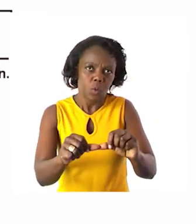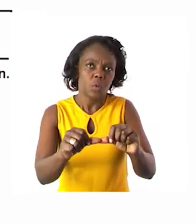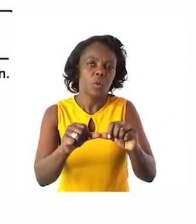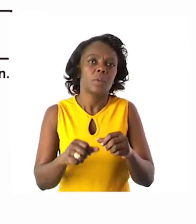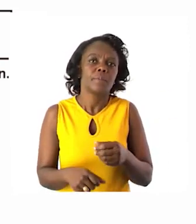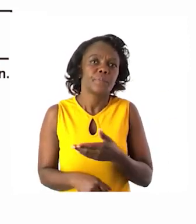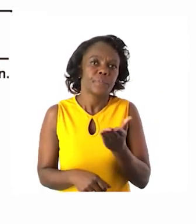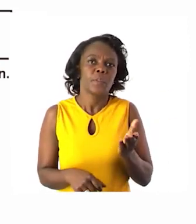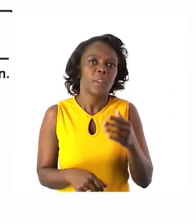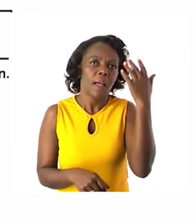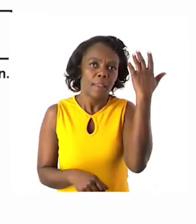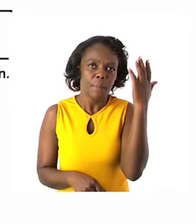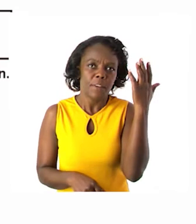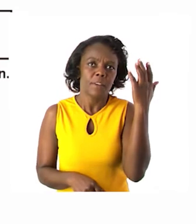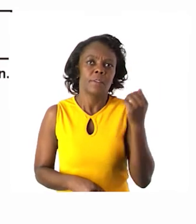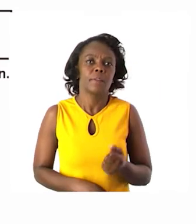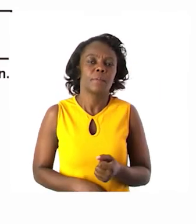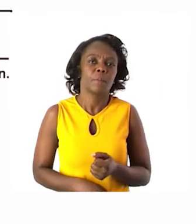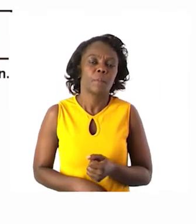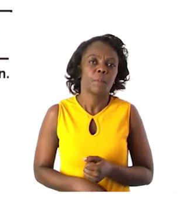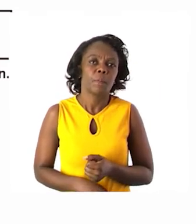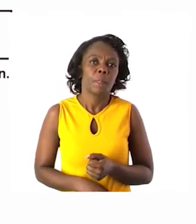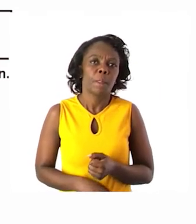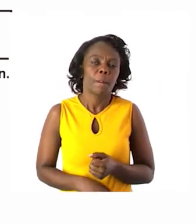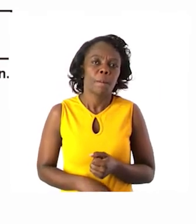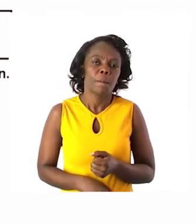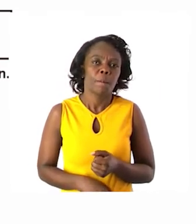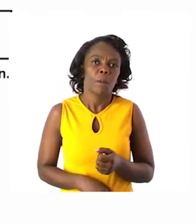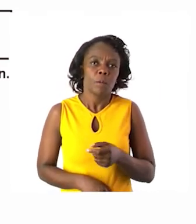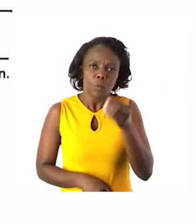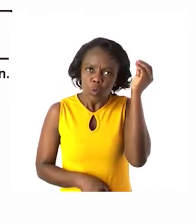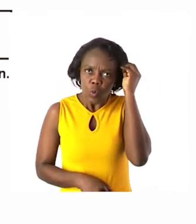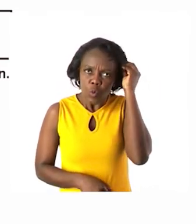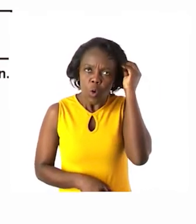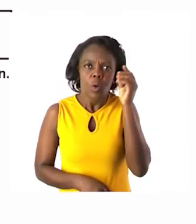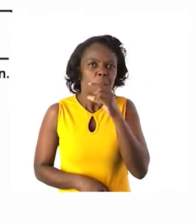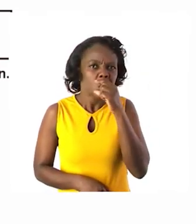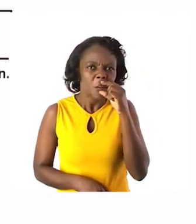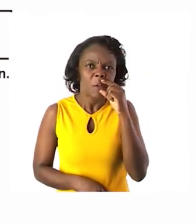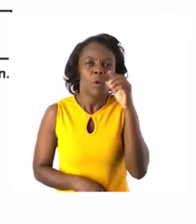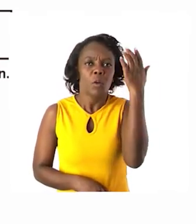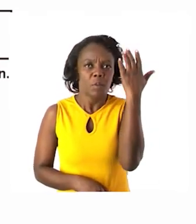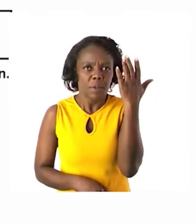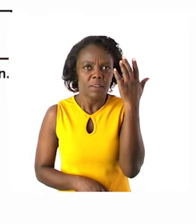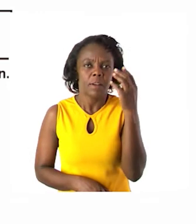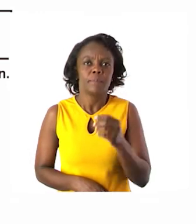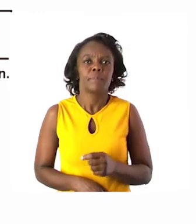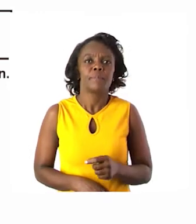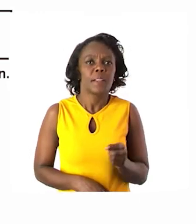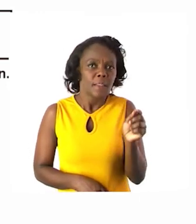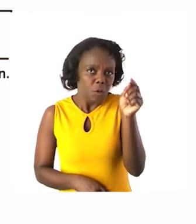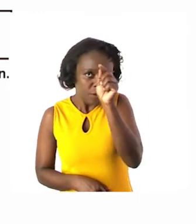the pictures. They will give you a clue because you have to first know what is the name of the picture before you identify